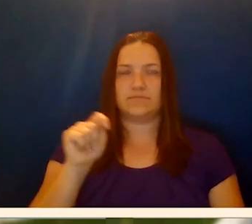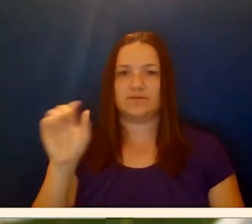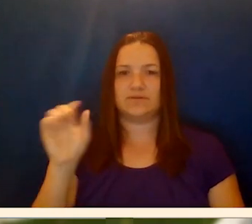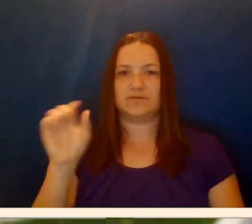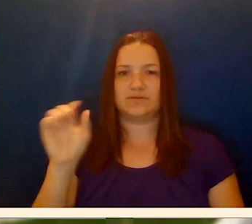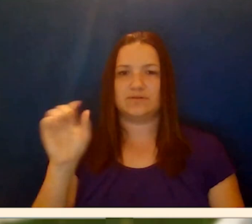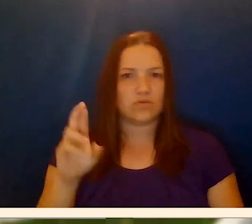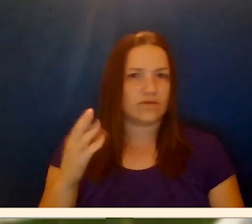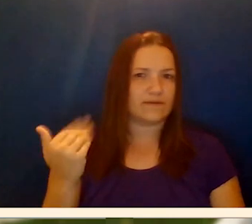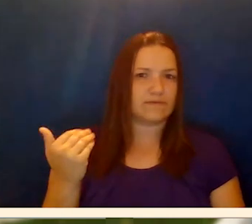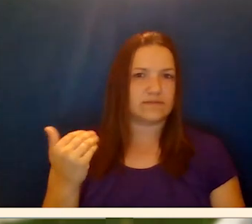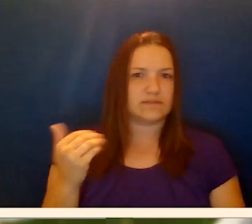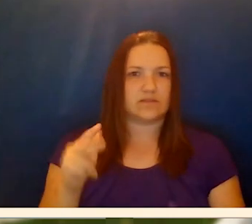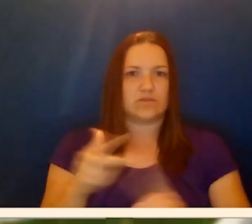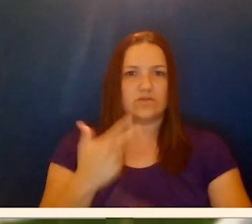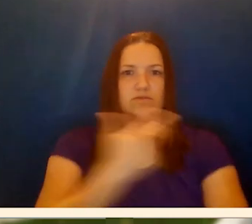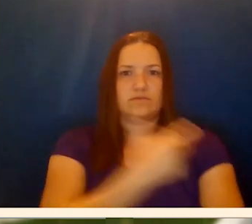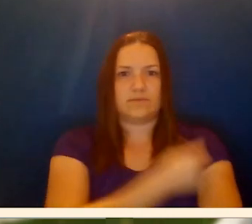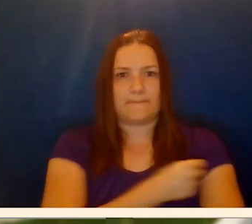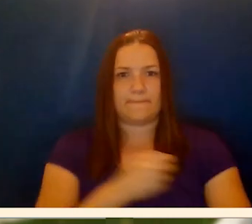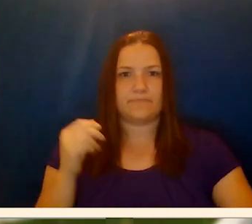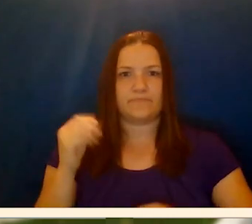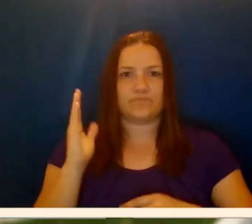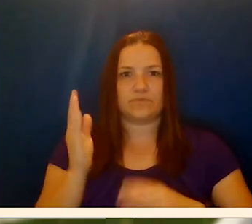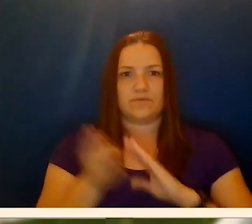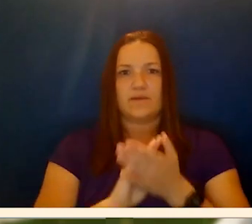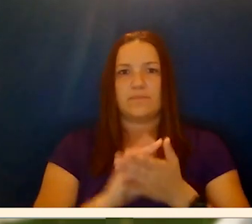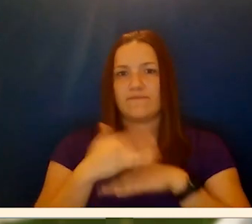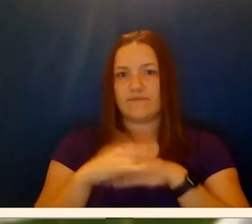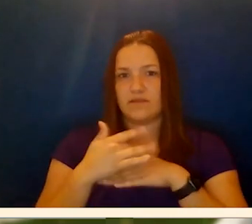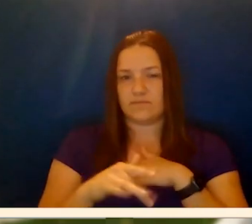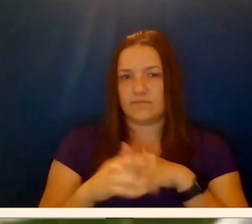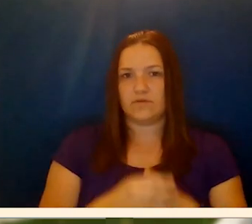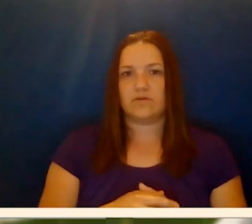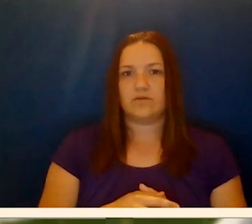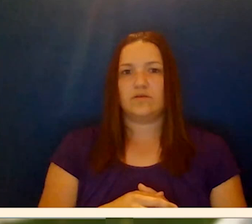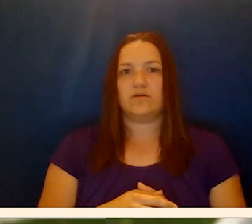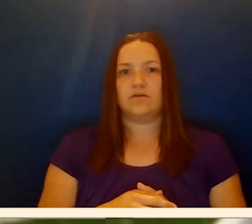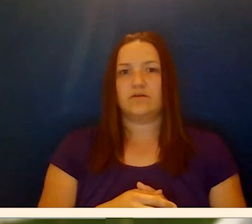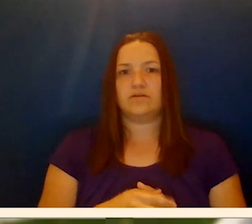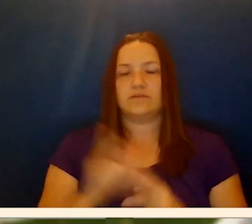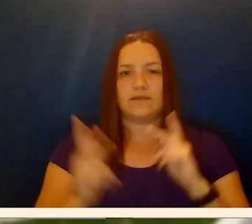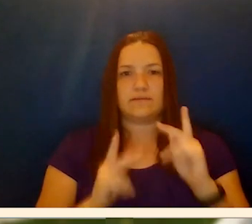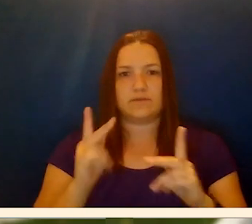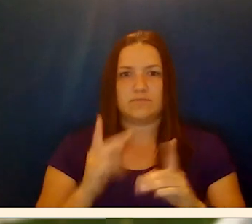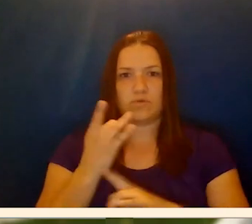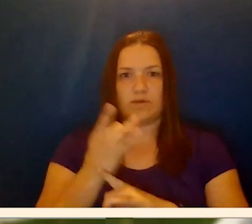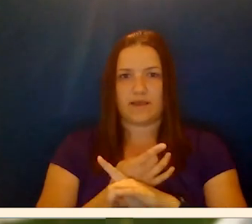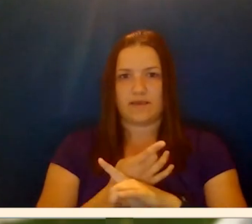going to become available to people that are 8 months out. So I don't